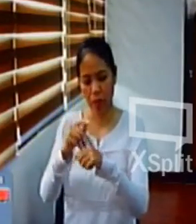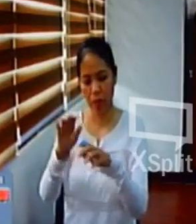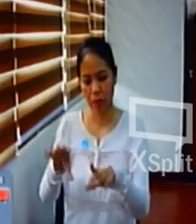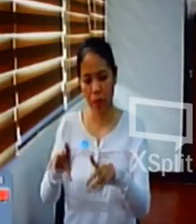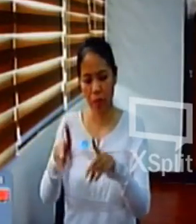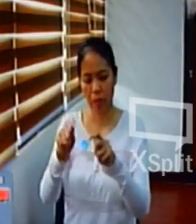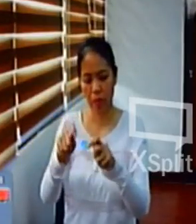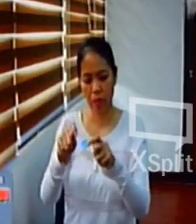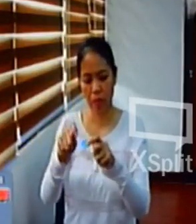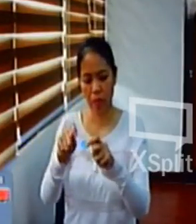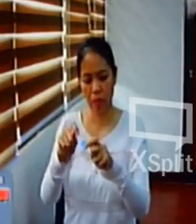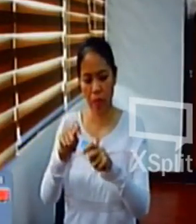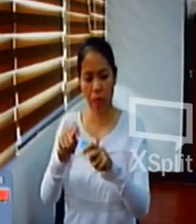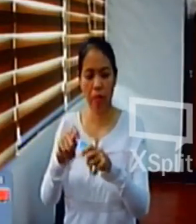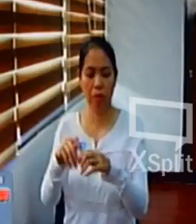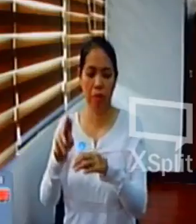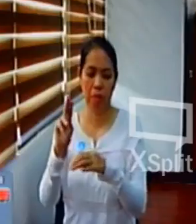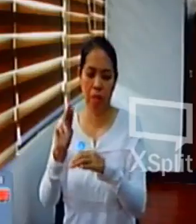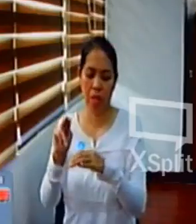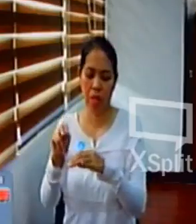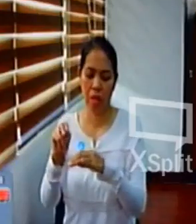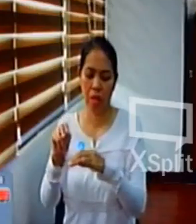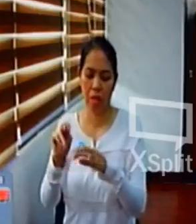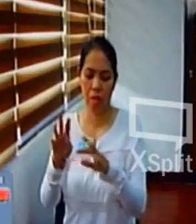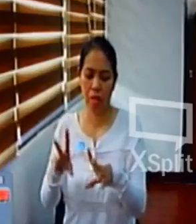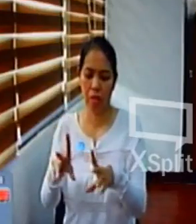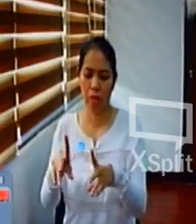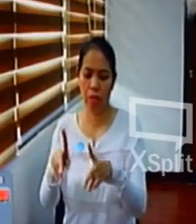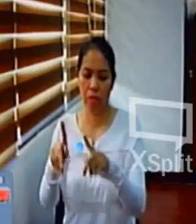while the Philippines will need to adapt to climate change,